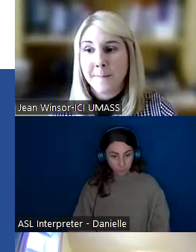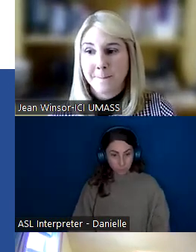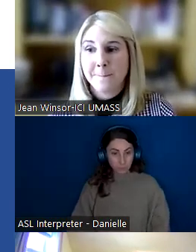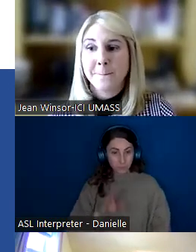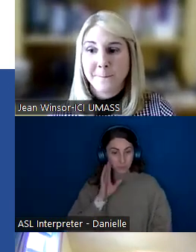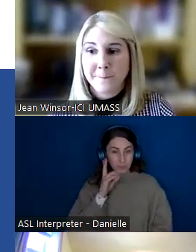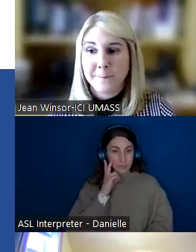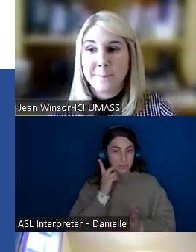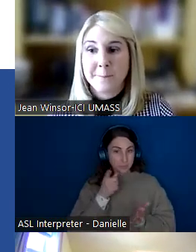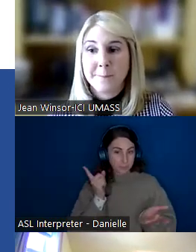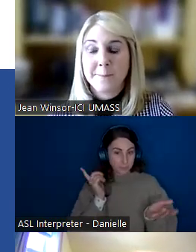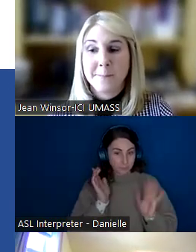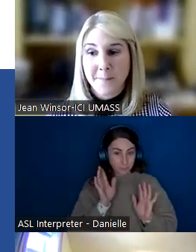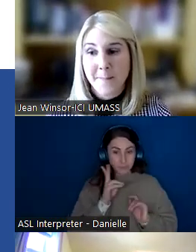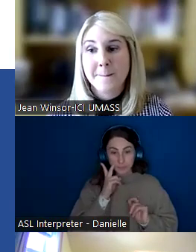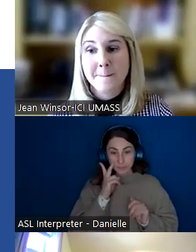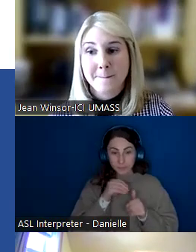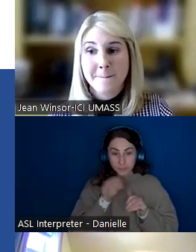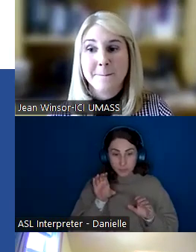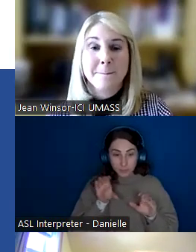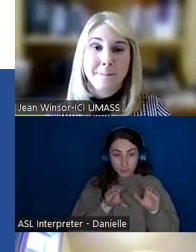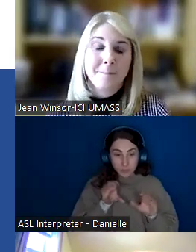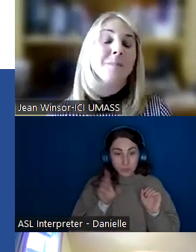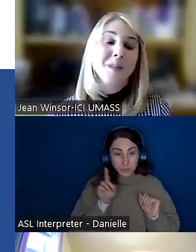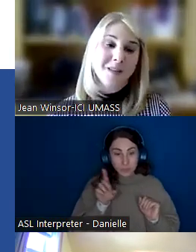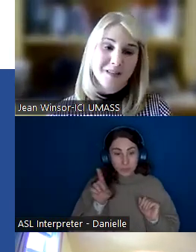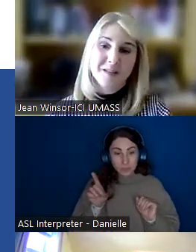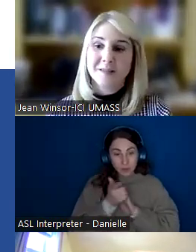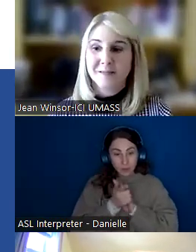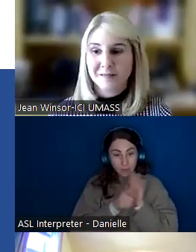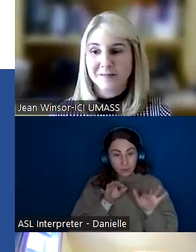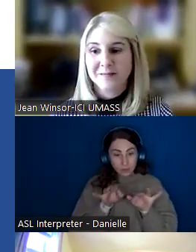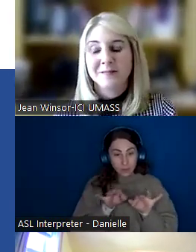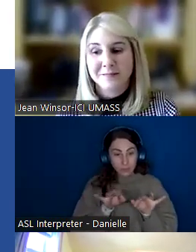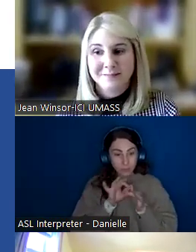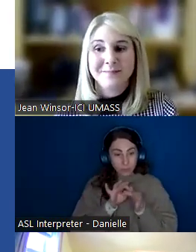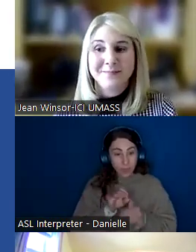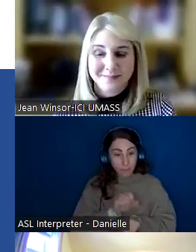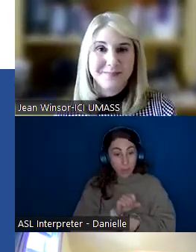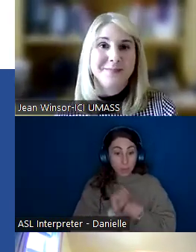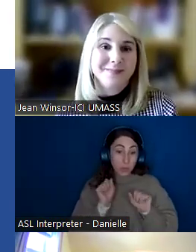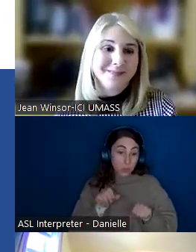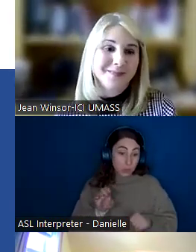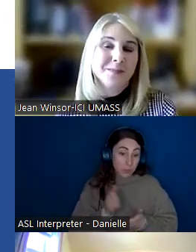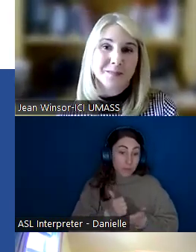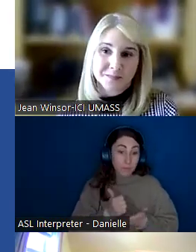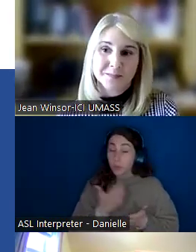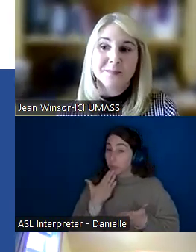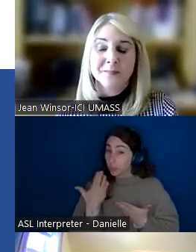seconds. Oh, Cheryl says the DETAC definition on employment could be helpful. Good suggestion,